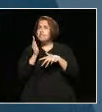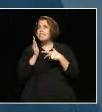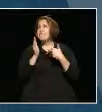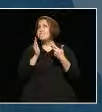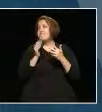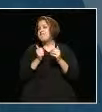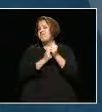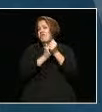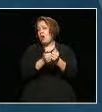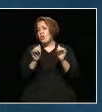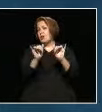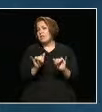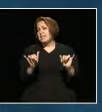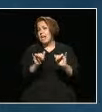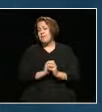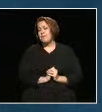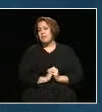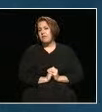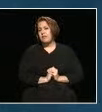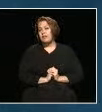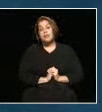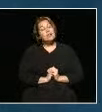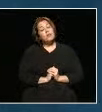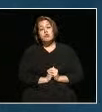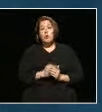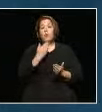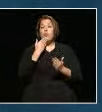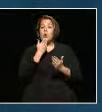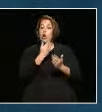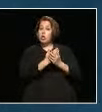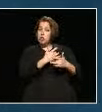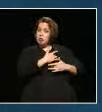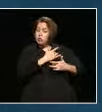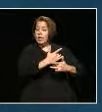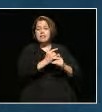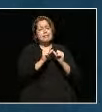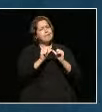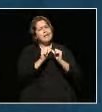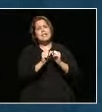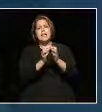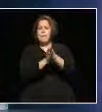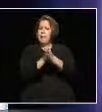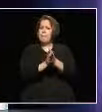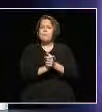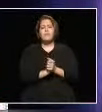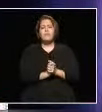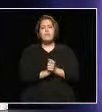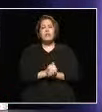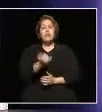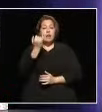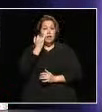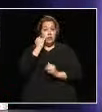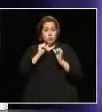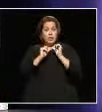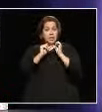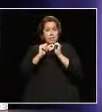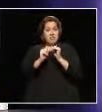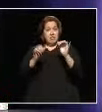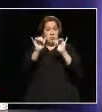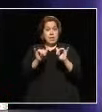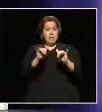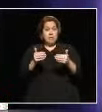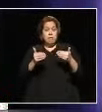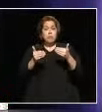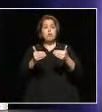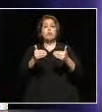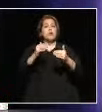same direction. So we're on a good track, and let's keep it up. And if we continue to do what we're doing, we're going to be able